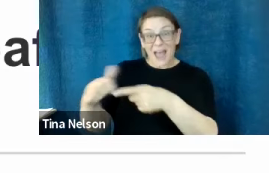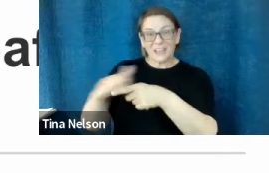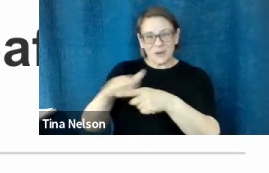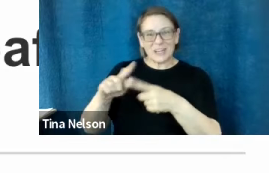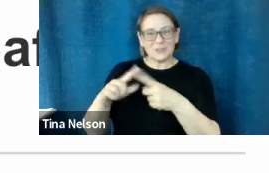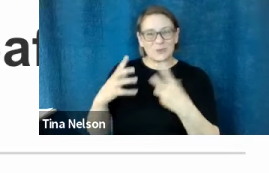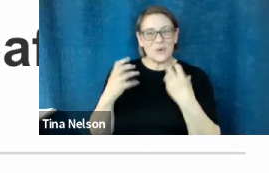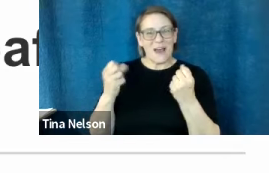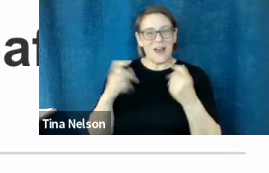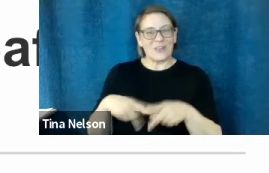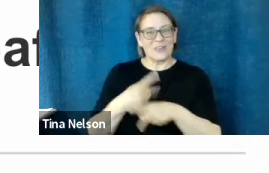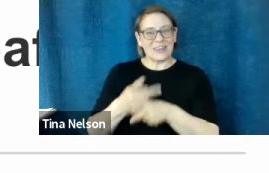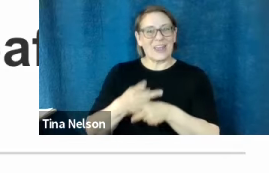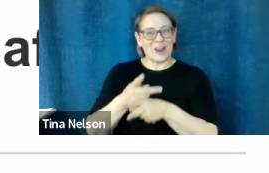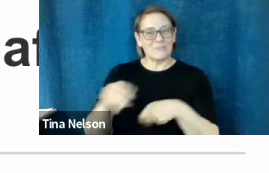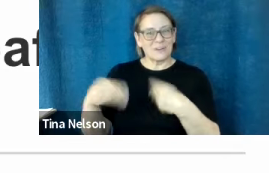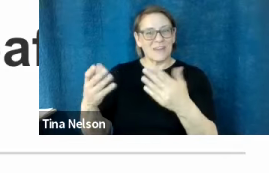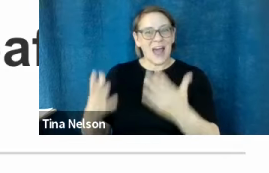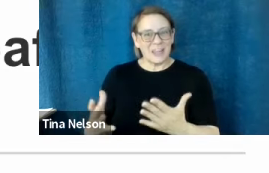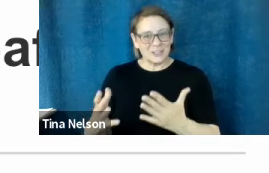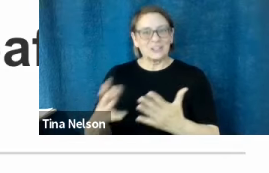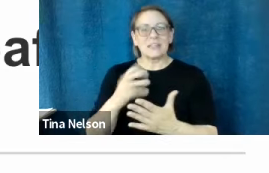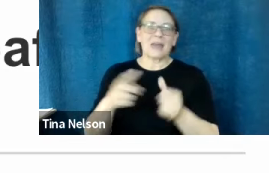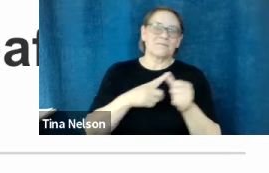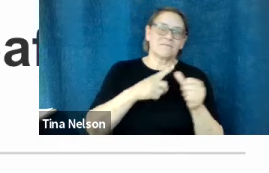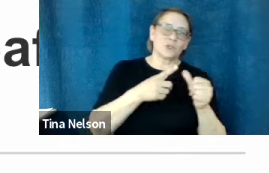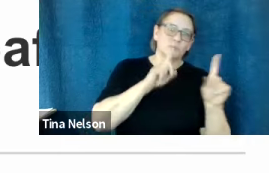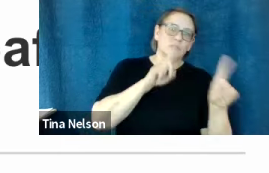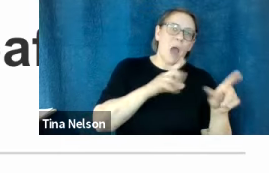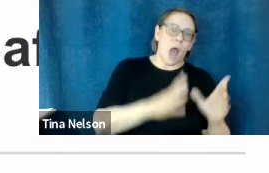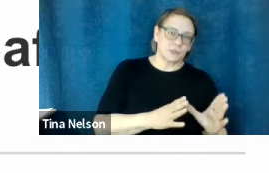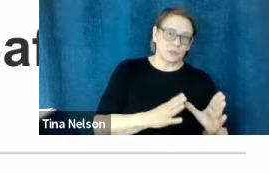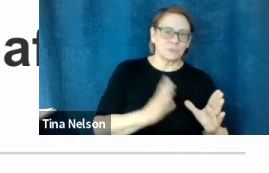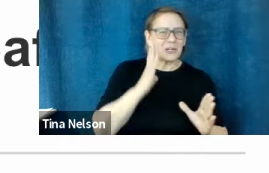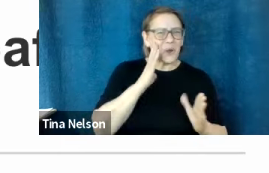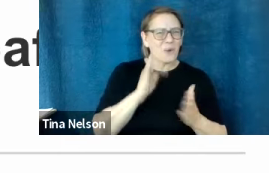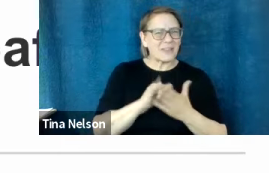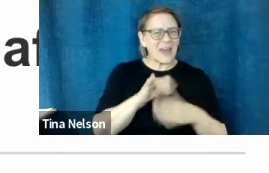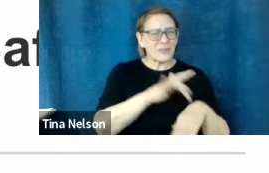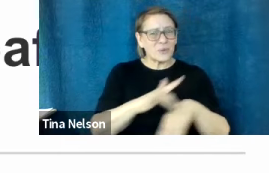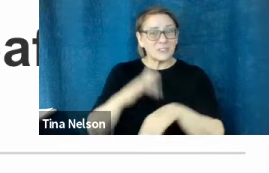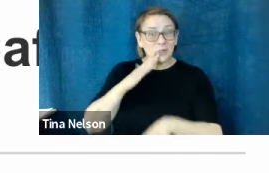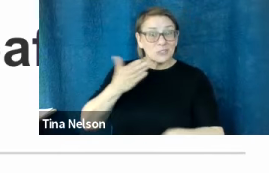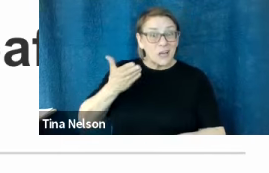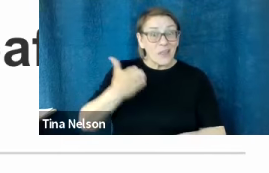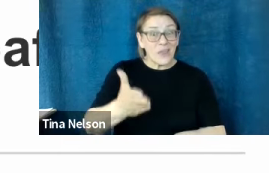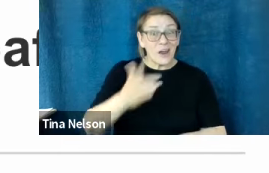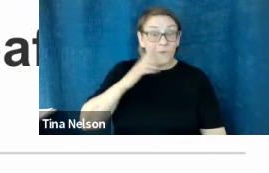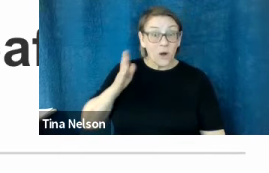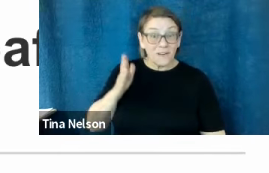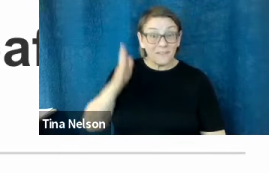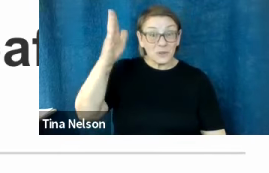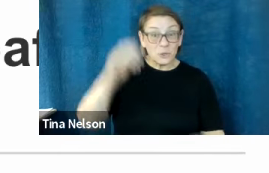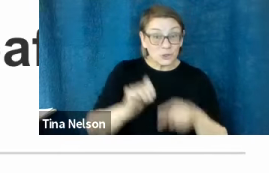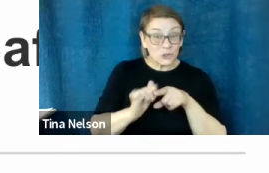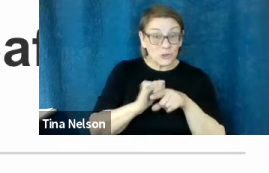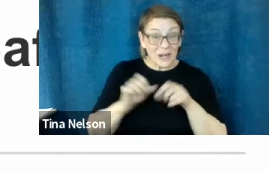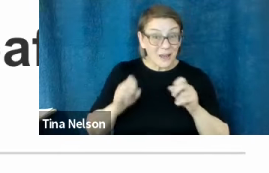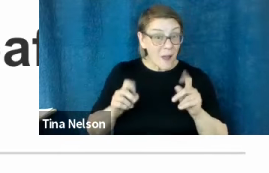healthcare providers, among others, including first responders. So knowing that this resource is available for future training opportunities,